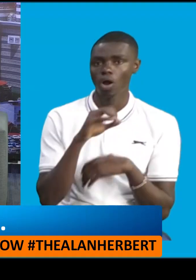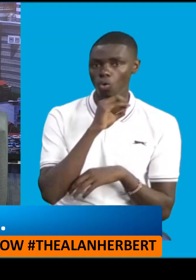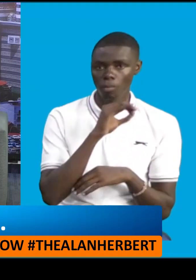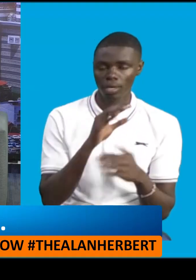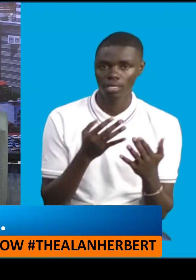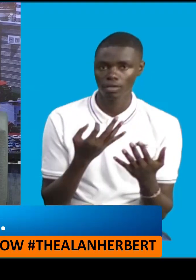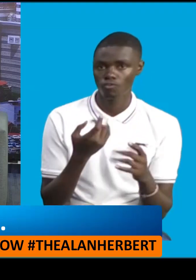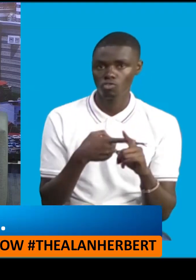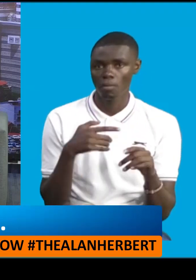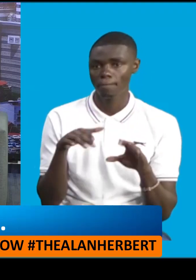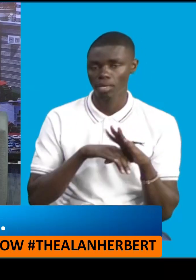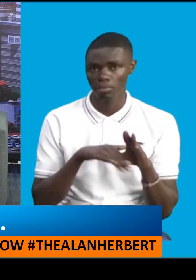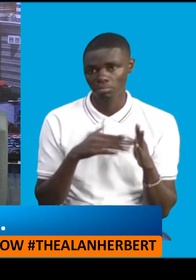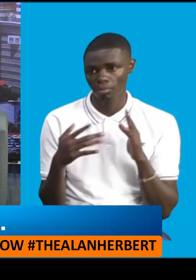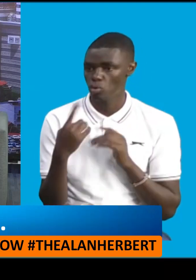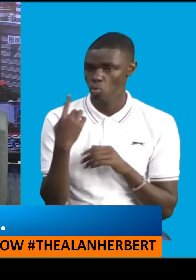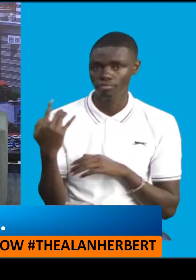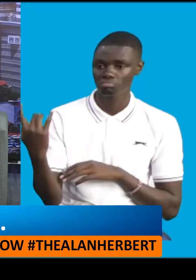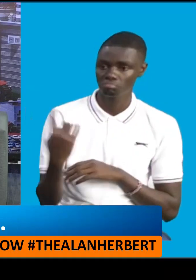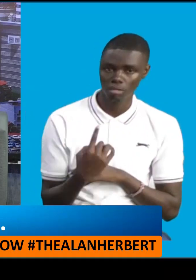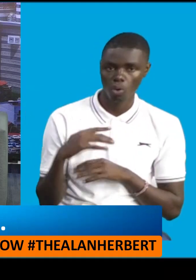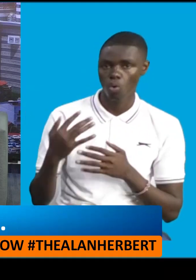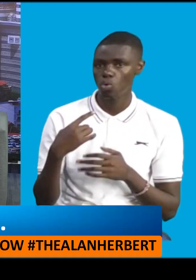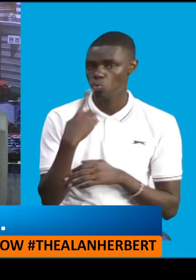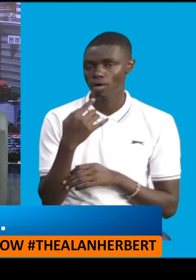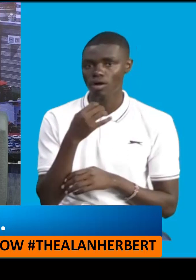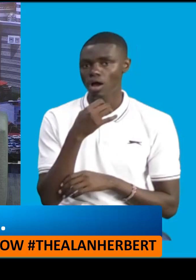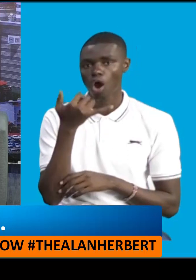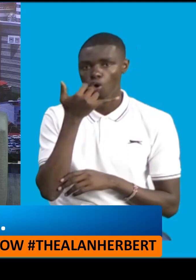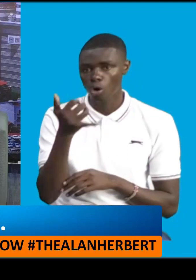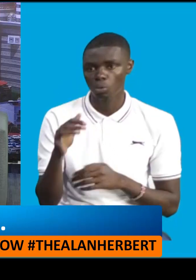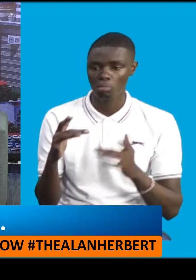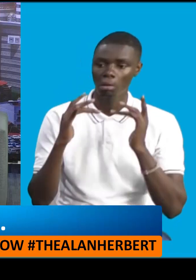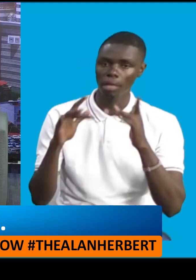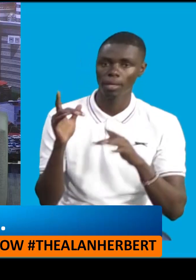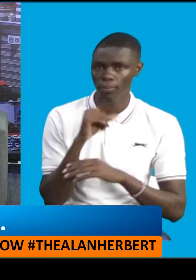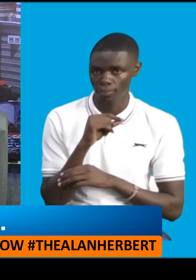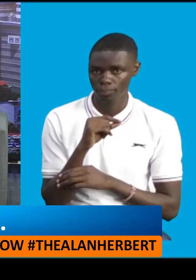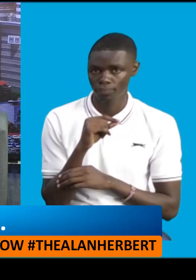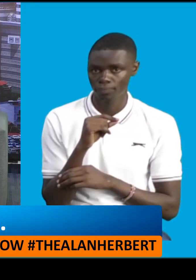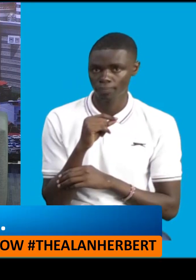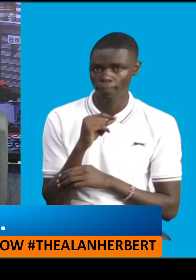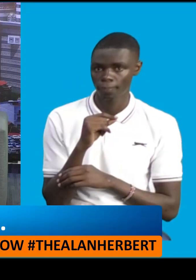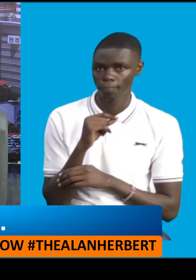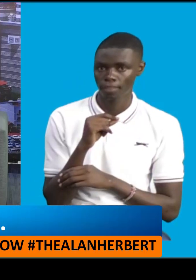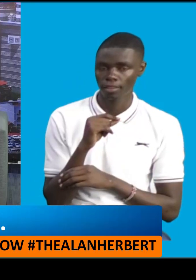from members, either through those who have walked in, those who have called, or those who have emailed them.